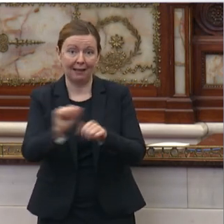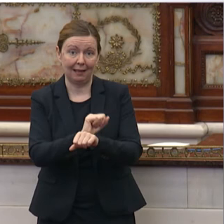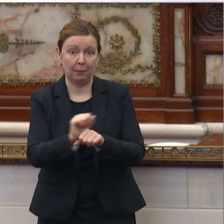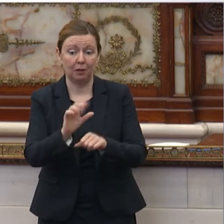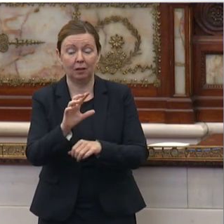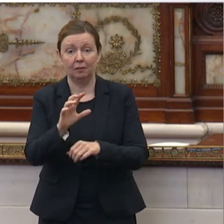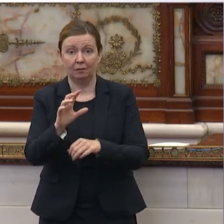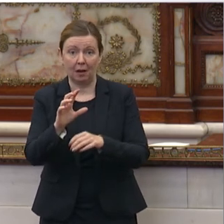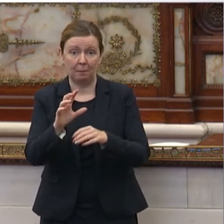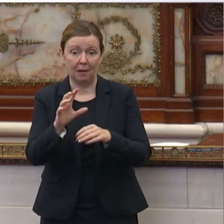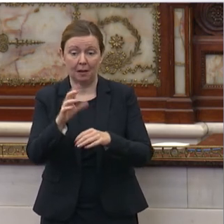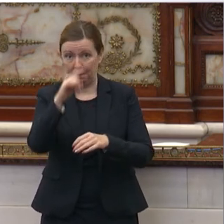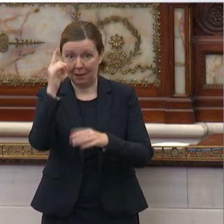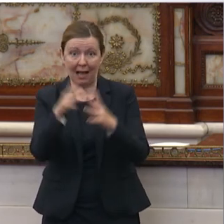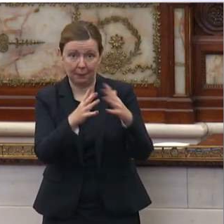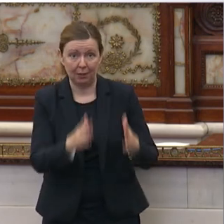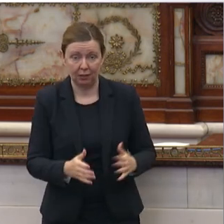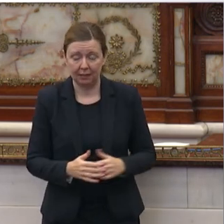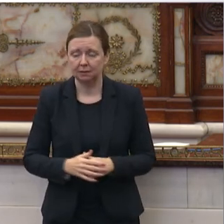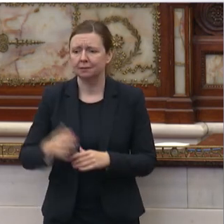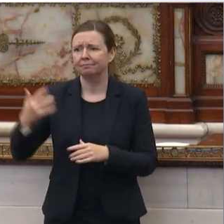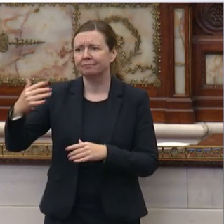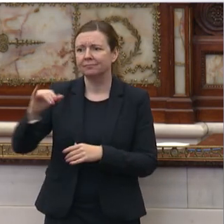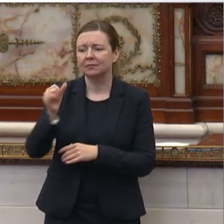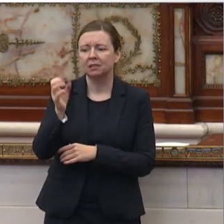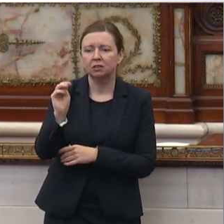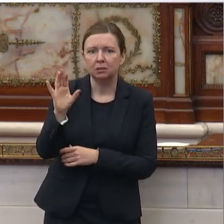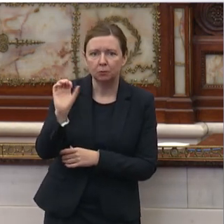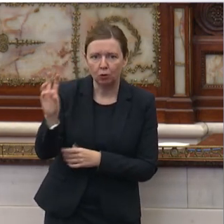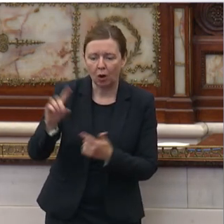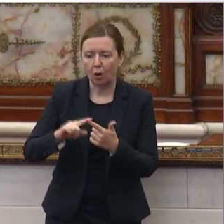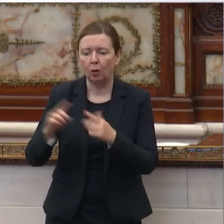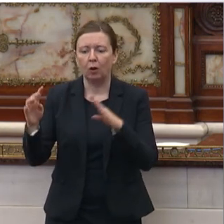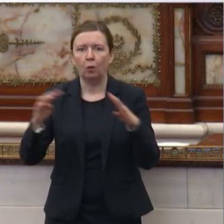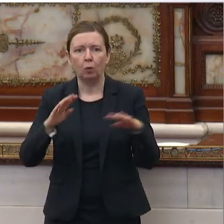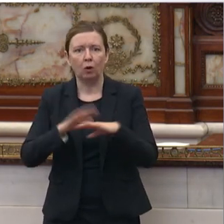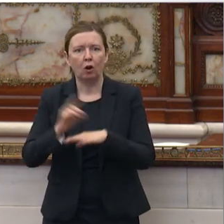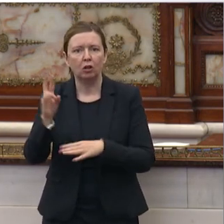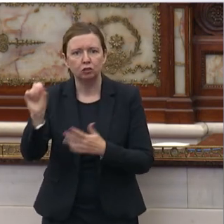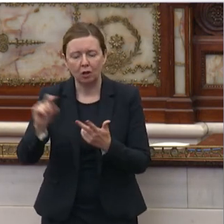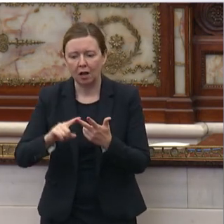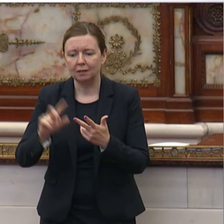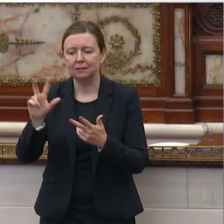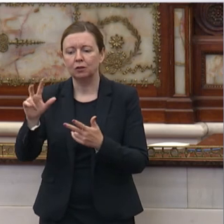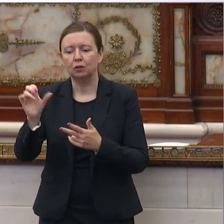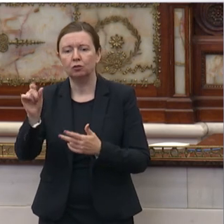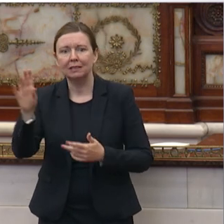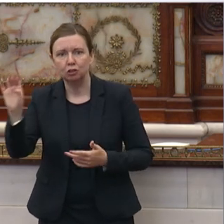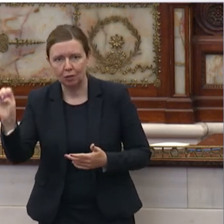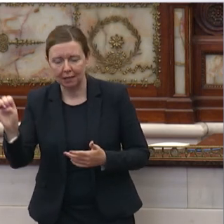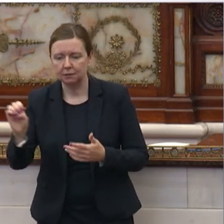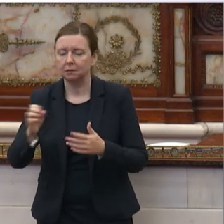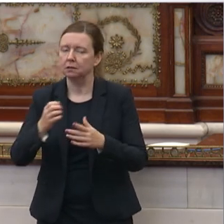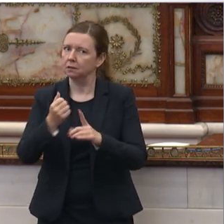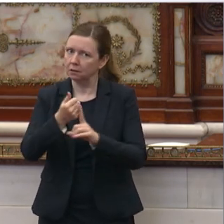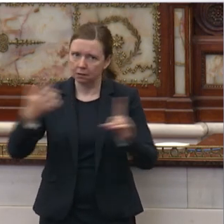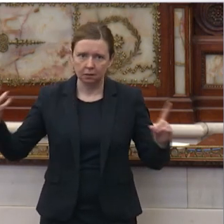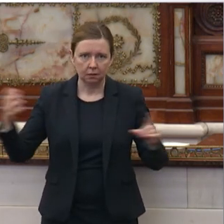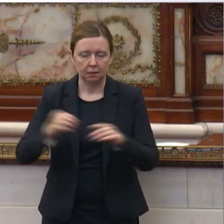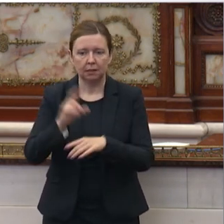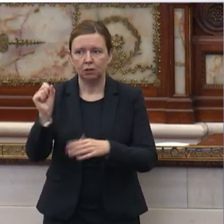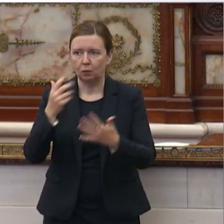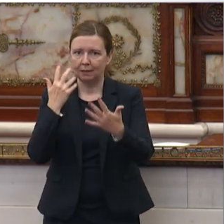years, racist policies like Jim Crow, the war on drugs, three-strike laws, dramatically expanded in the U.S.